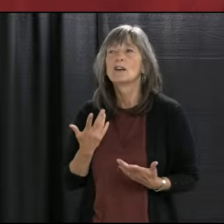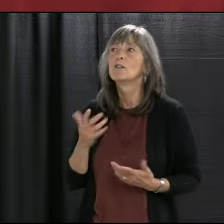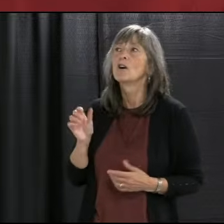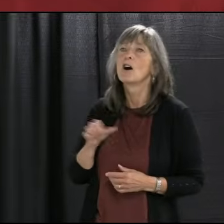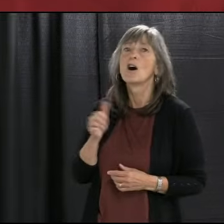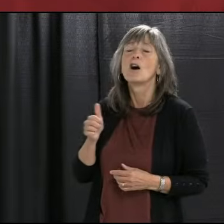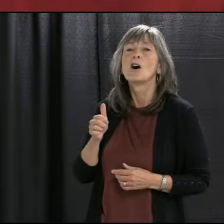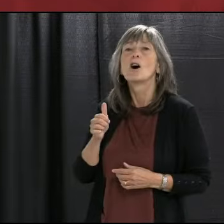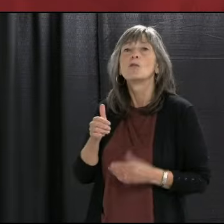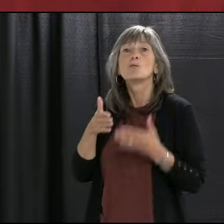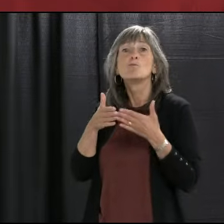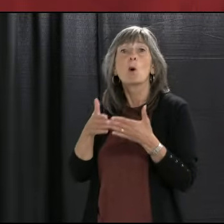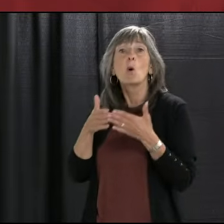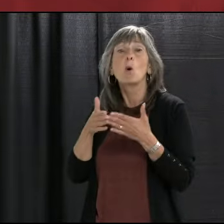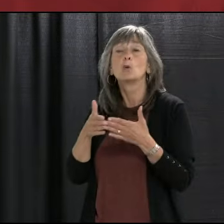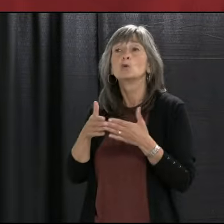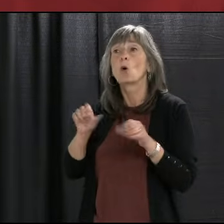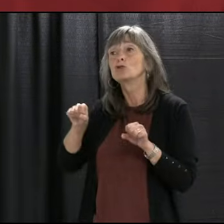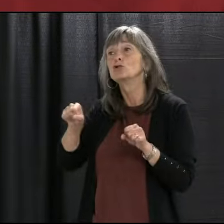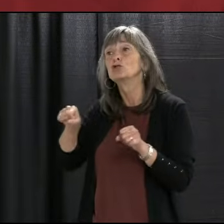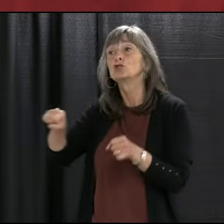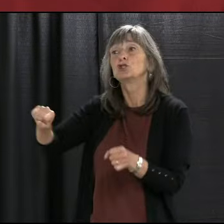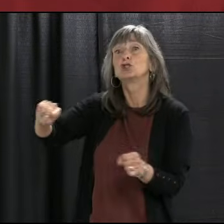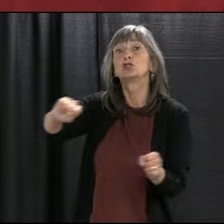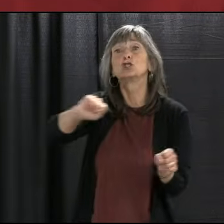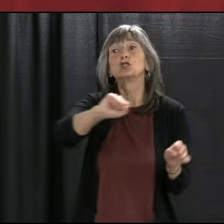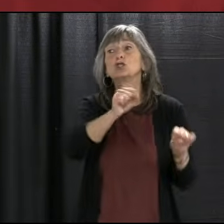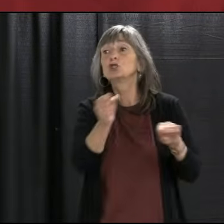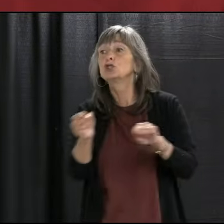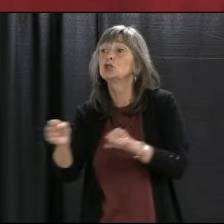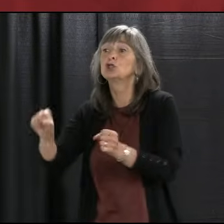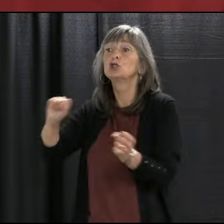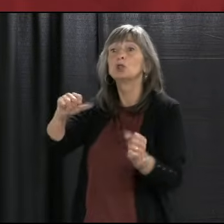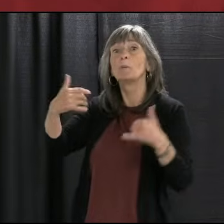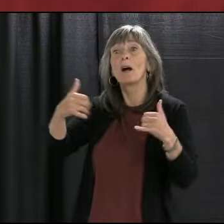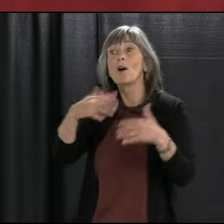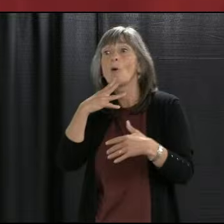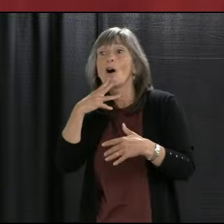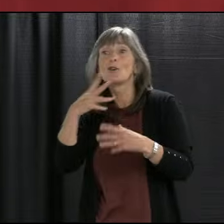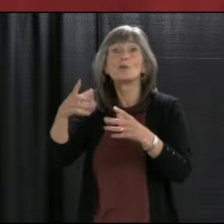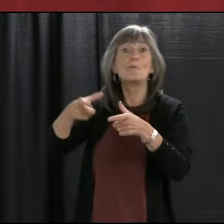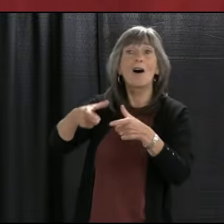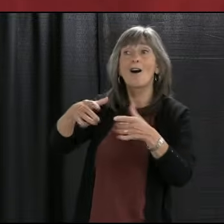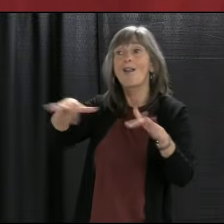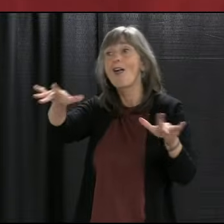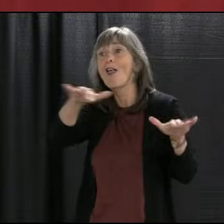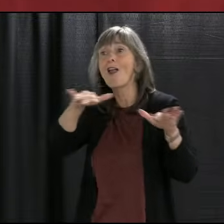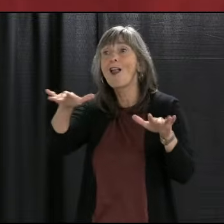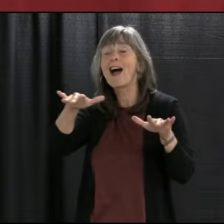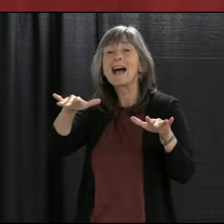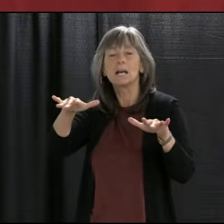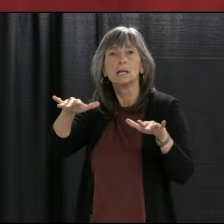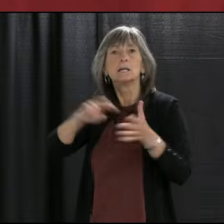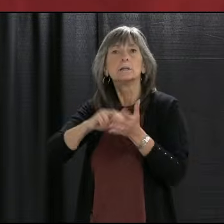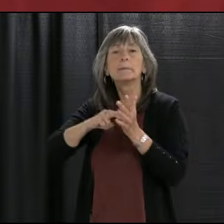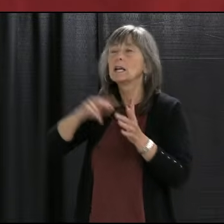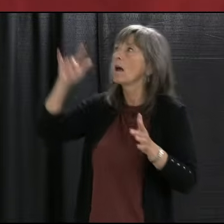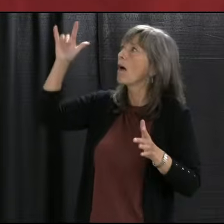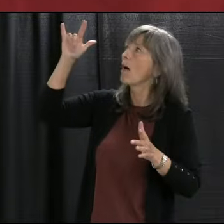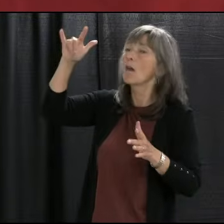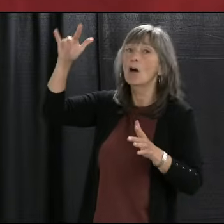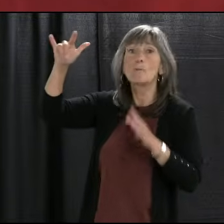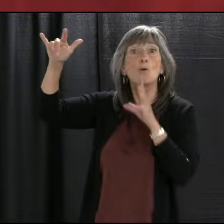recreational watercraft that have prevented water bombers from picking up water. So I think the fact that we've seen